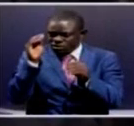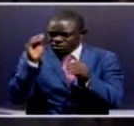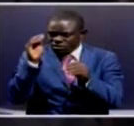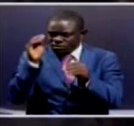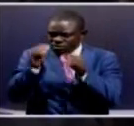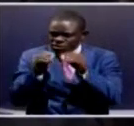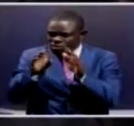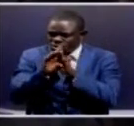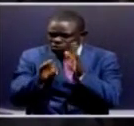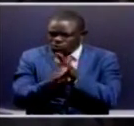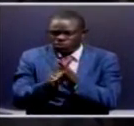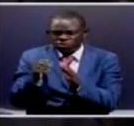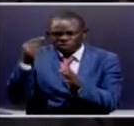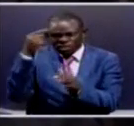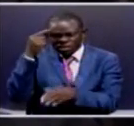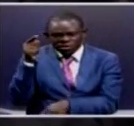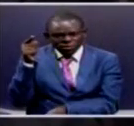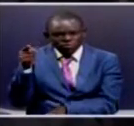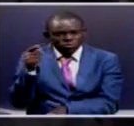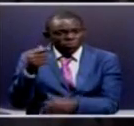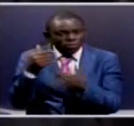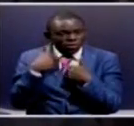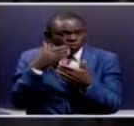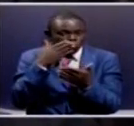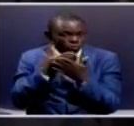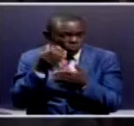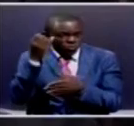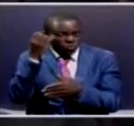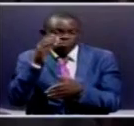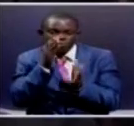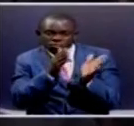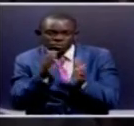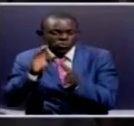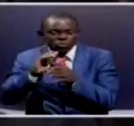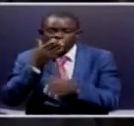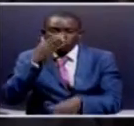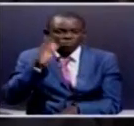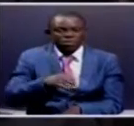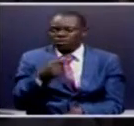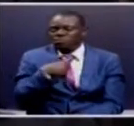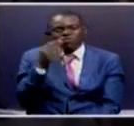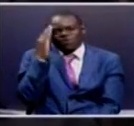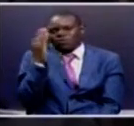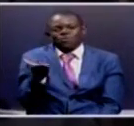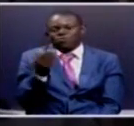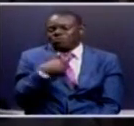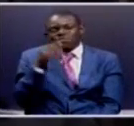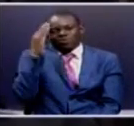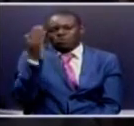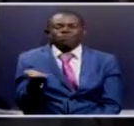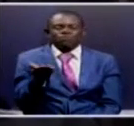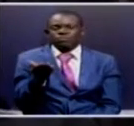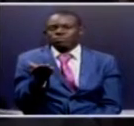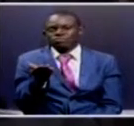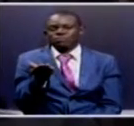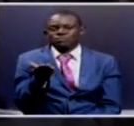would be misleading Zambians now if I said that Edgar Lungu doesn't mean well, the PF government doesn't mean well. I'll be misleading the Zambian people. But at